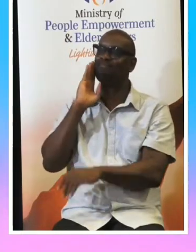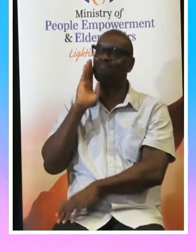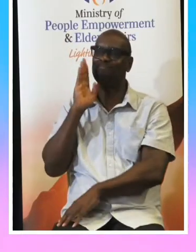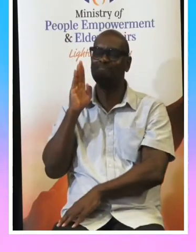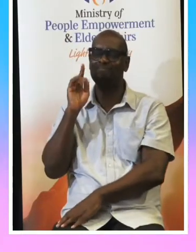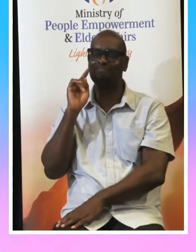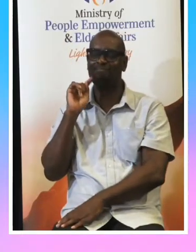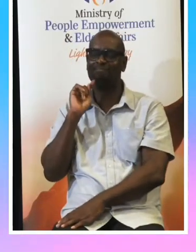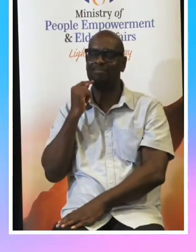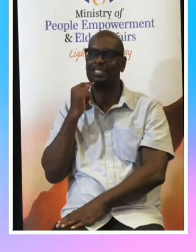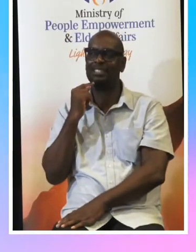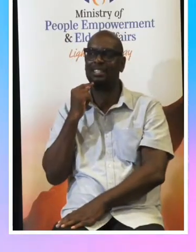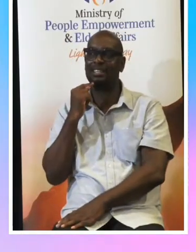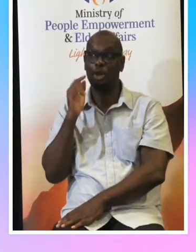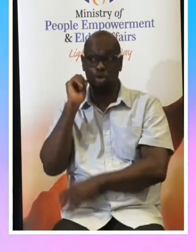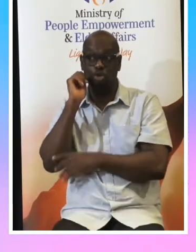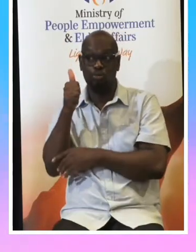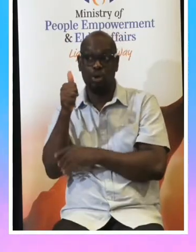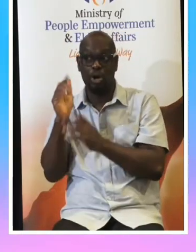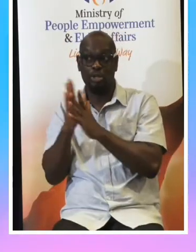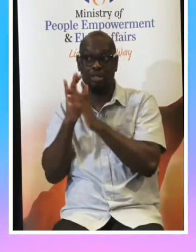81st birthday tomorrow.